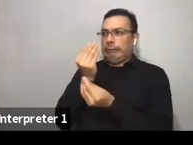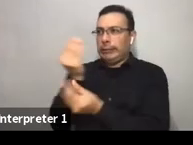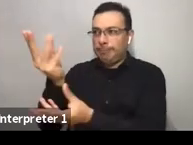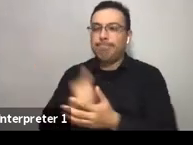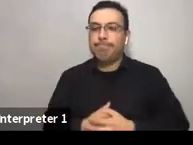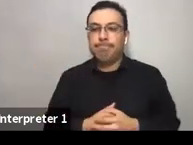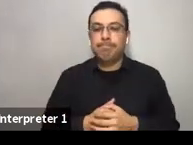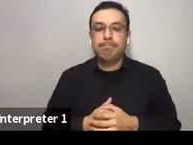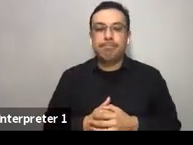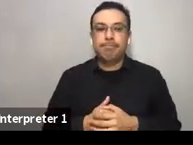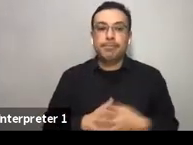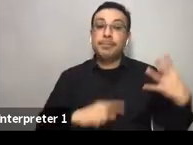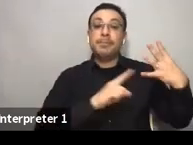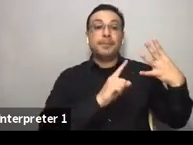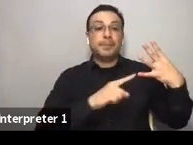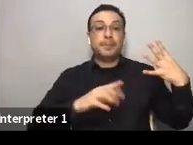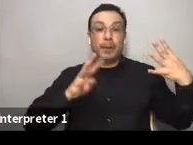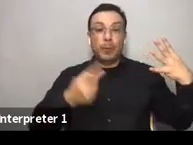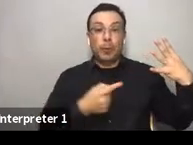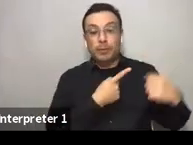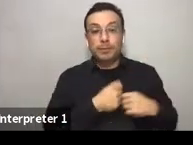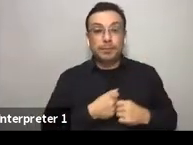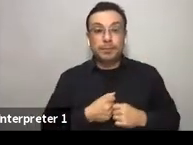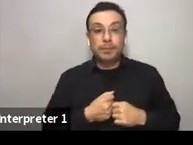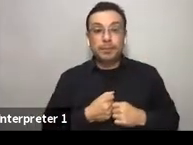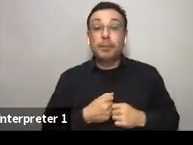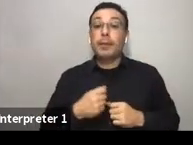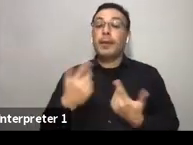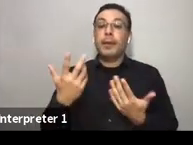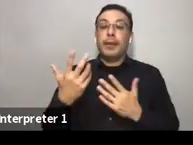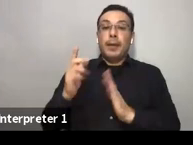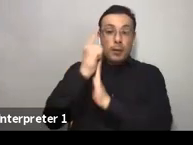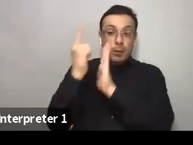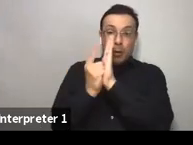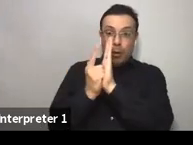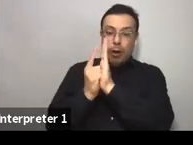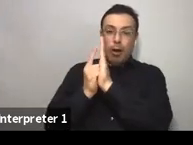tribal law or court order requires you to share. And